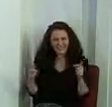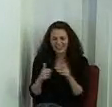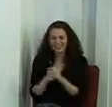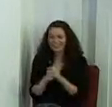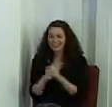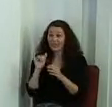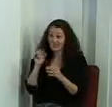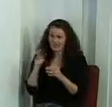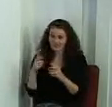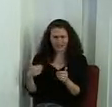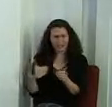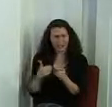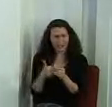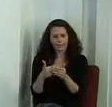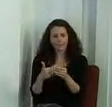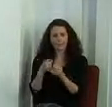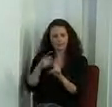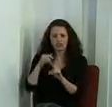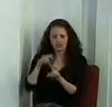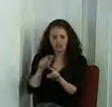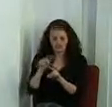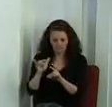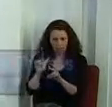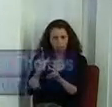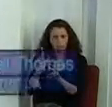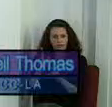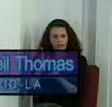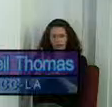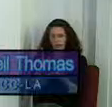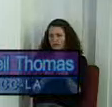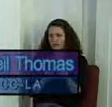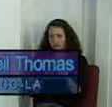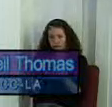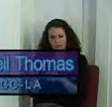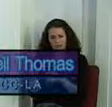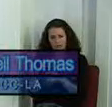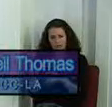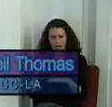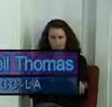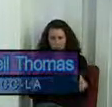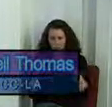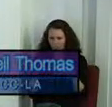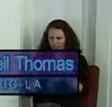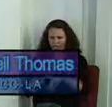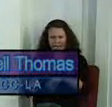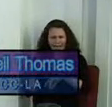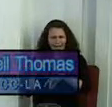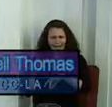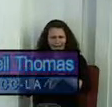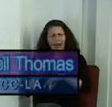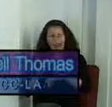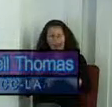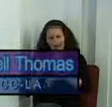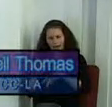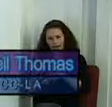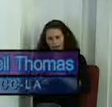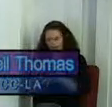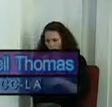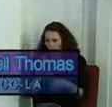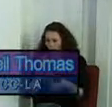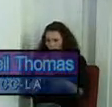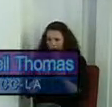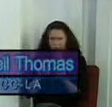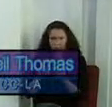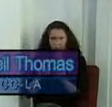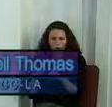So that's coming up on July 21st. We'll be leaving West Hollywood at 8 o'clock in the morning and hopefully getting you back all in one piece at about